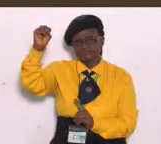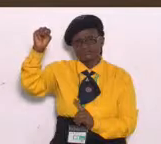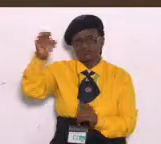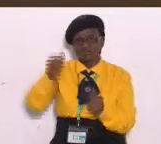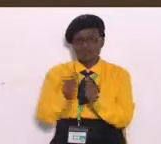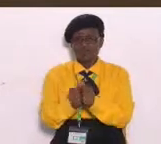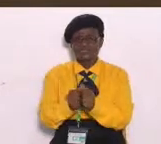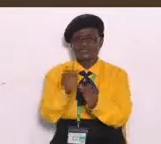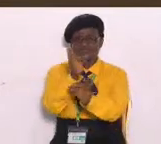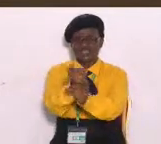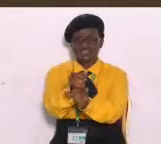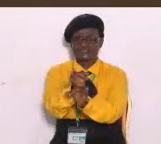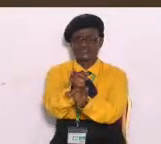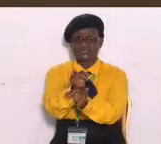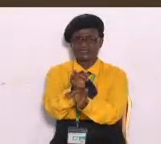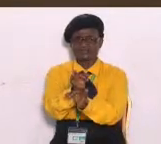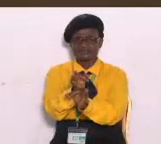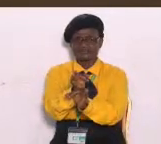With faith.